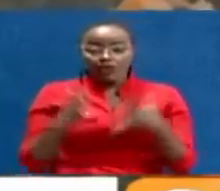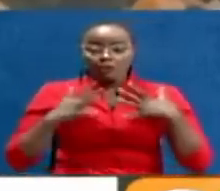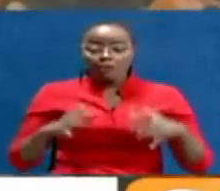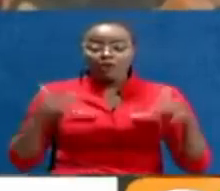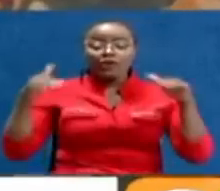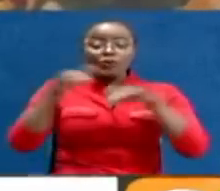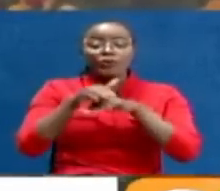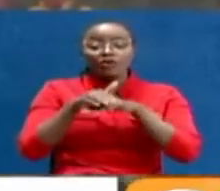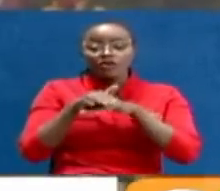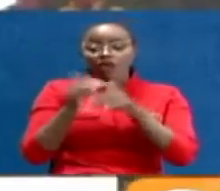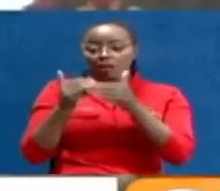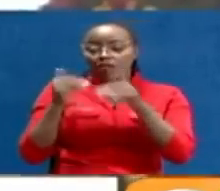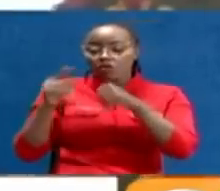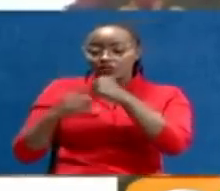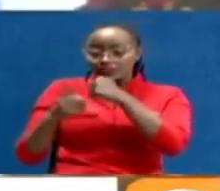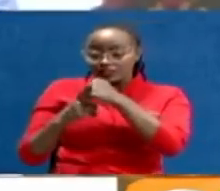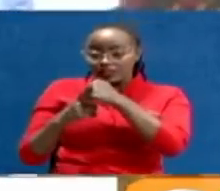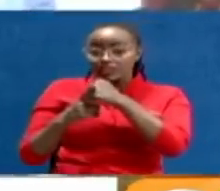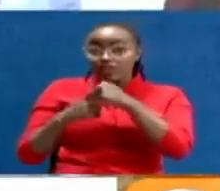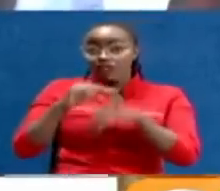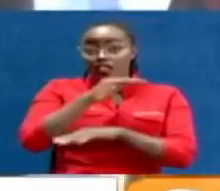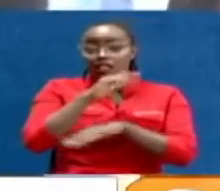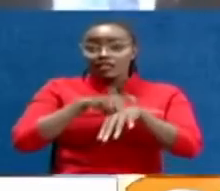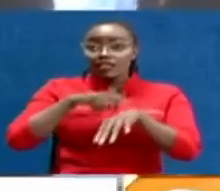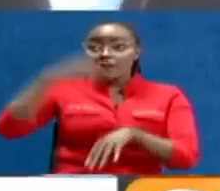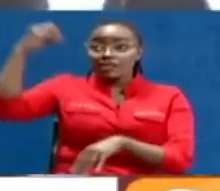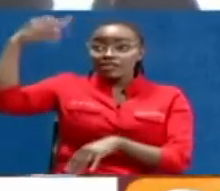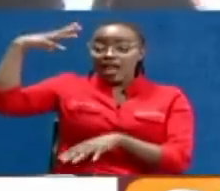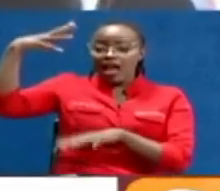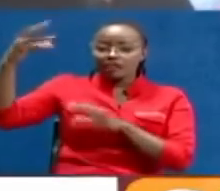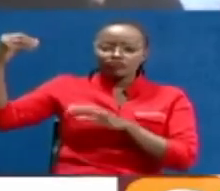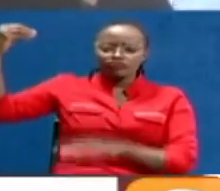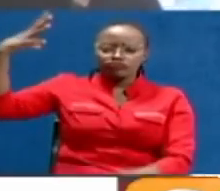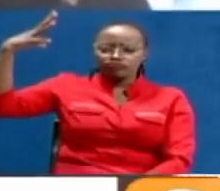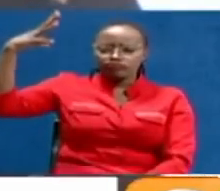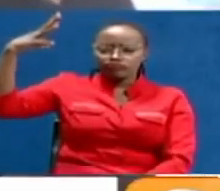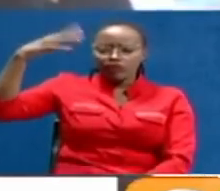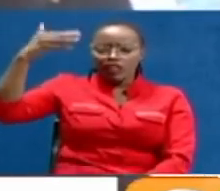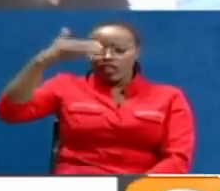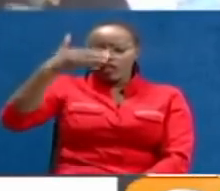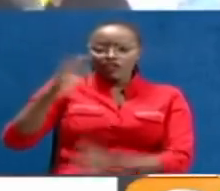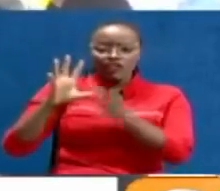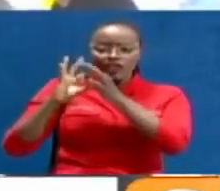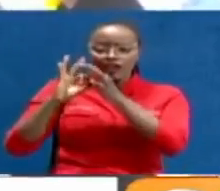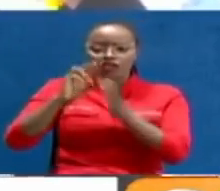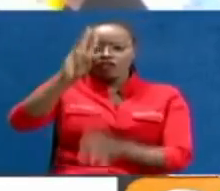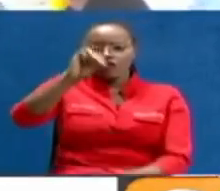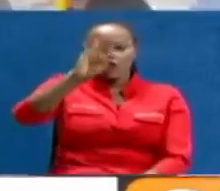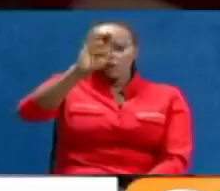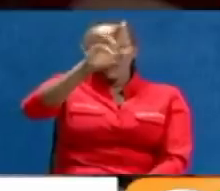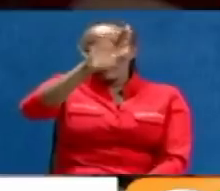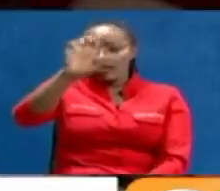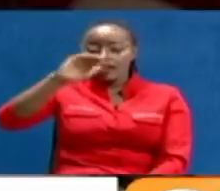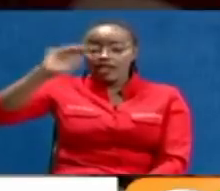body was laid to rest minutes before 6 p.m. when the sun reflected its rays towards the cultural Mbeere